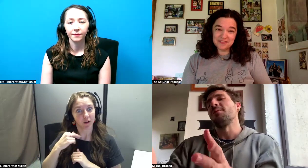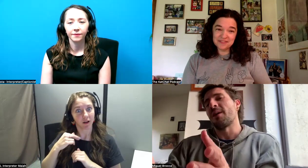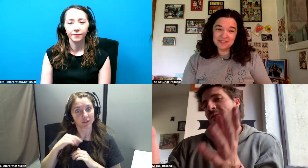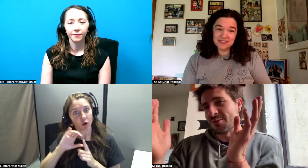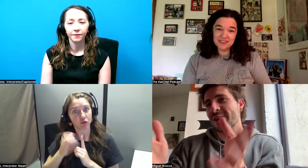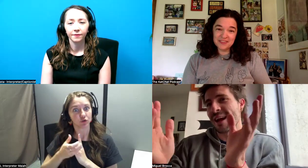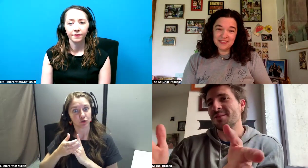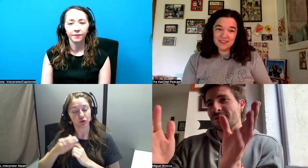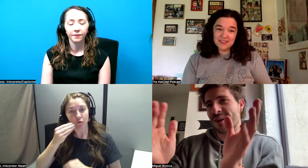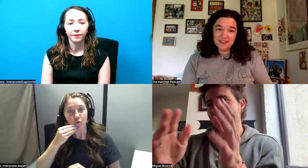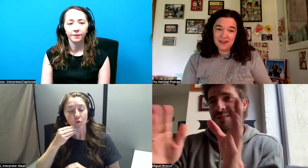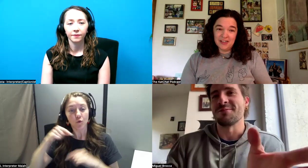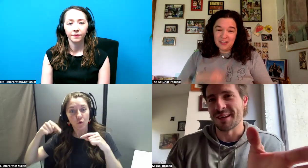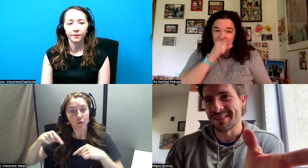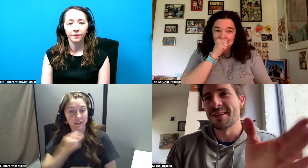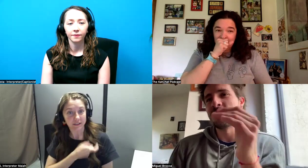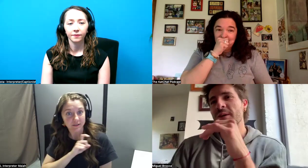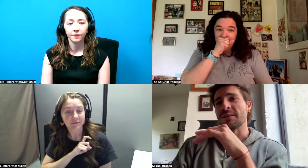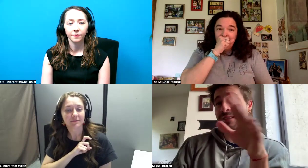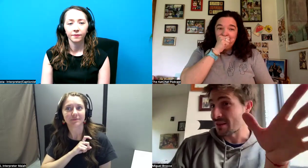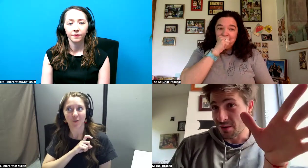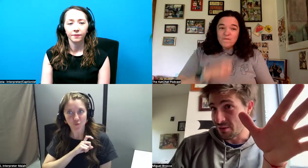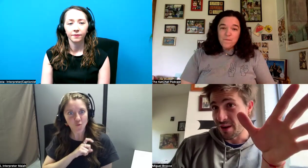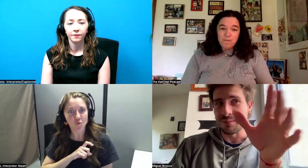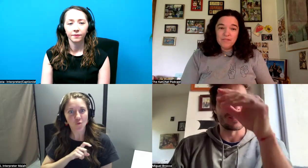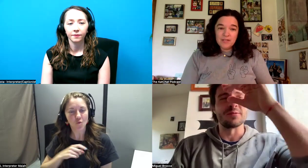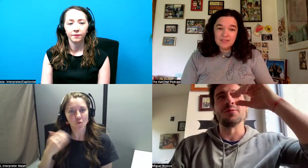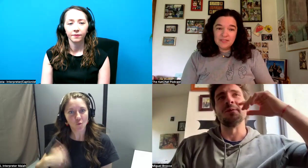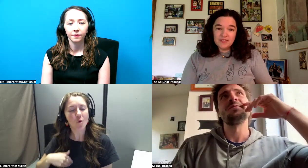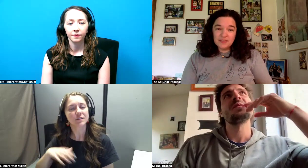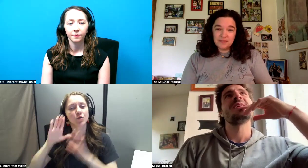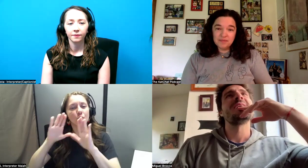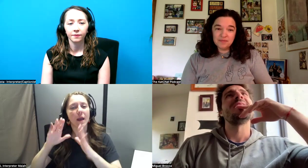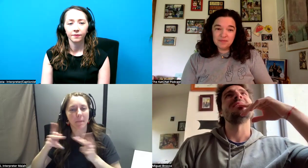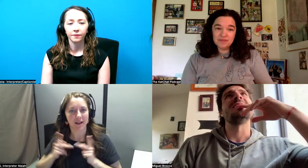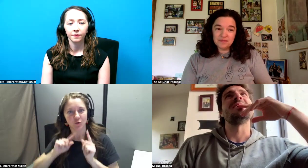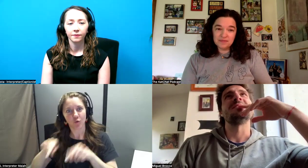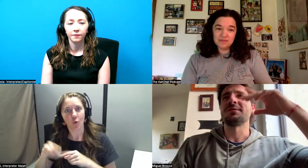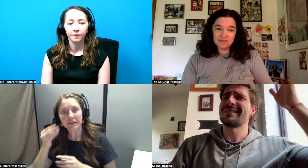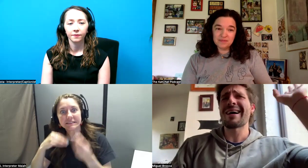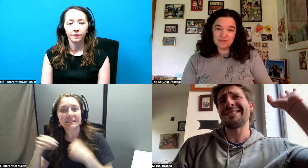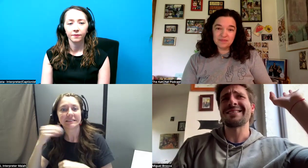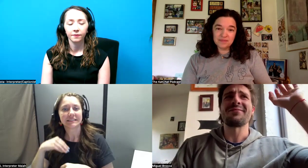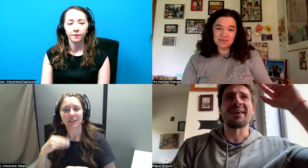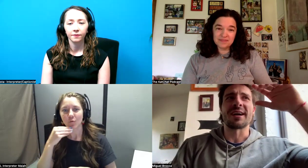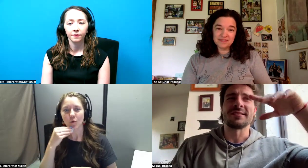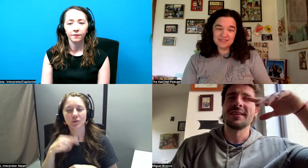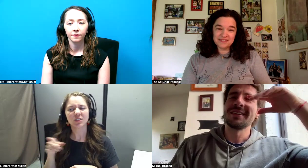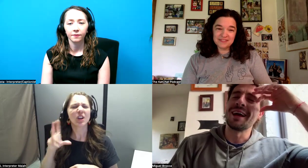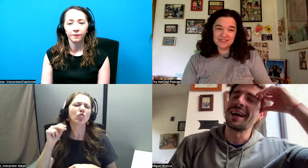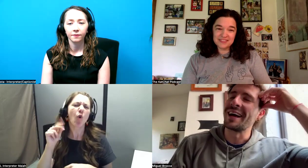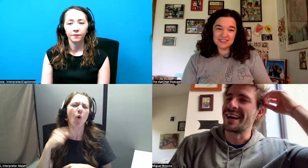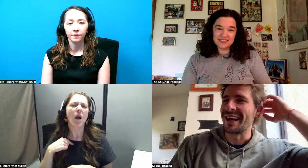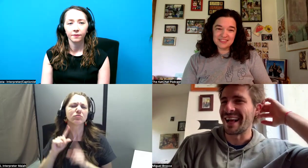ever in Bilbao, you really have to try lots of things because it's a great place for food. And she was just, nah, just get five guys.